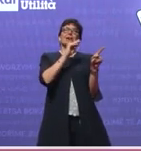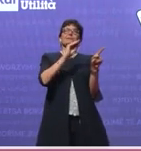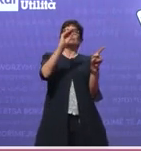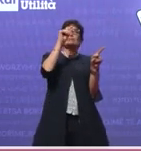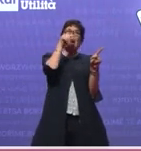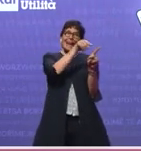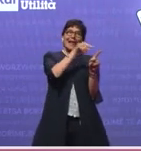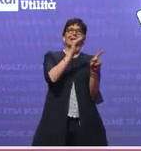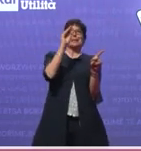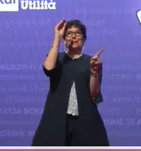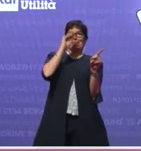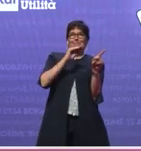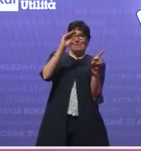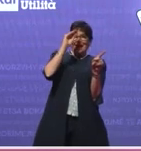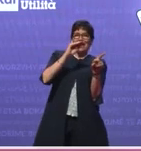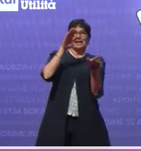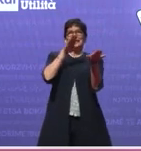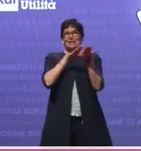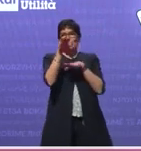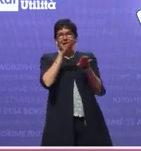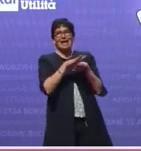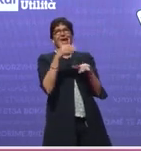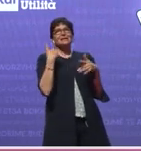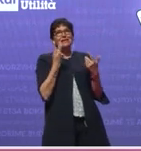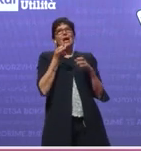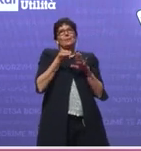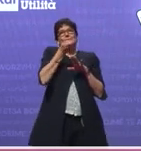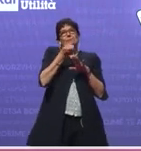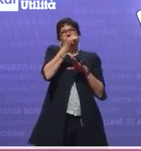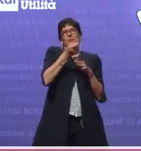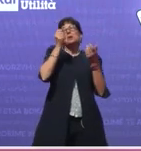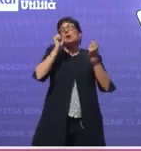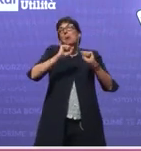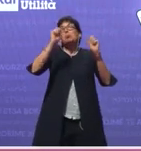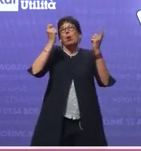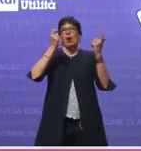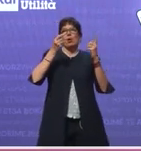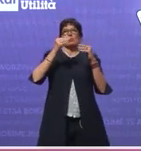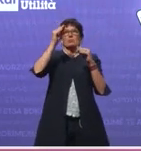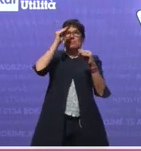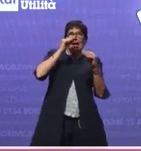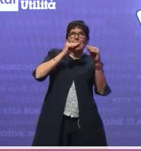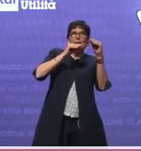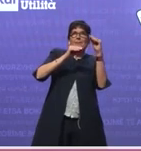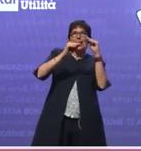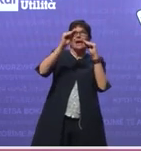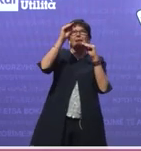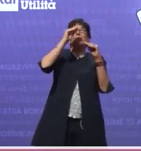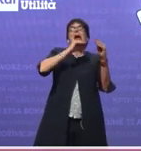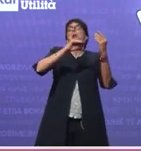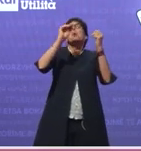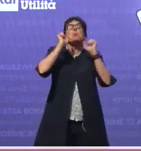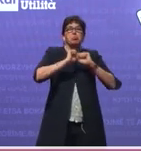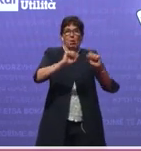that we will have autonomous, fully intelligent machines. It could happen in 15 years. It could